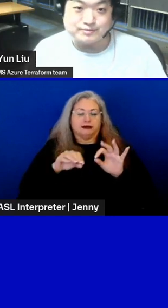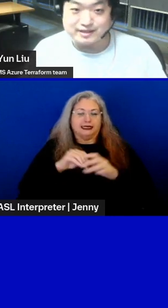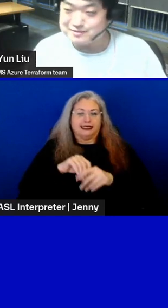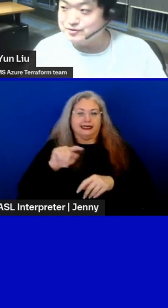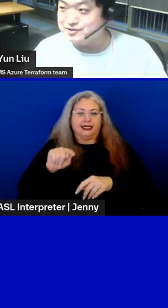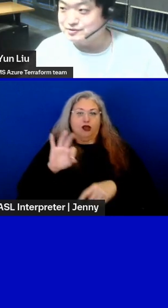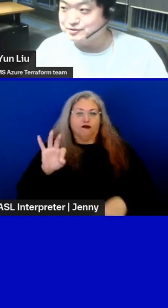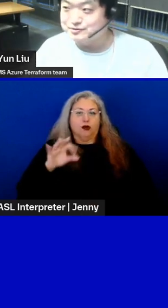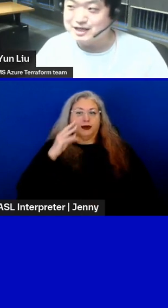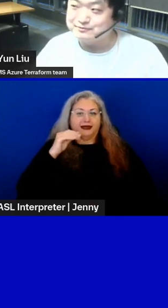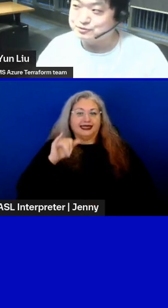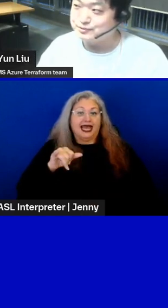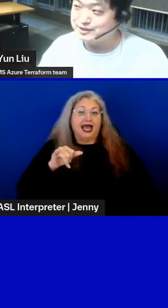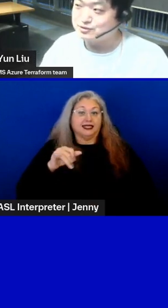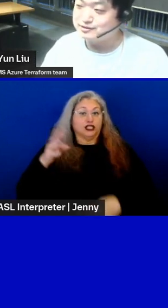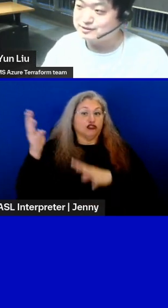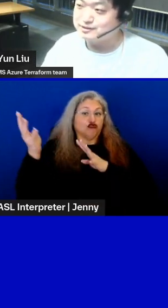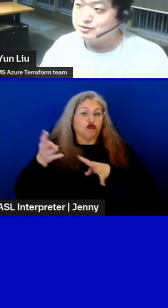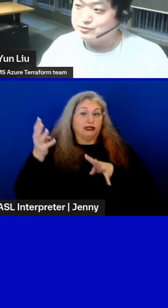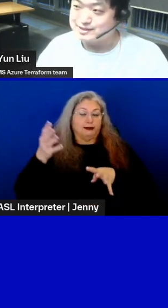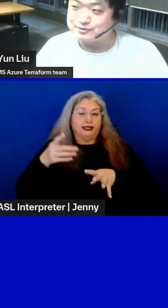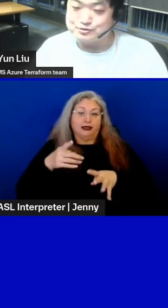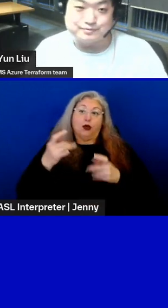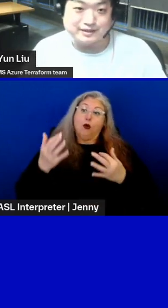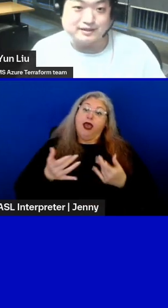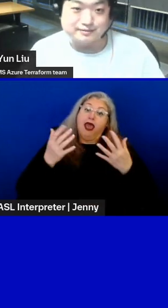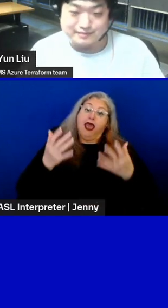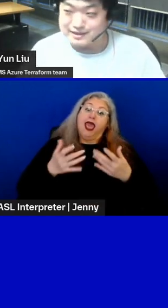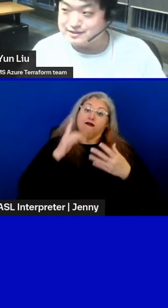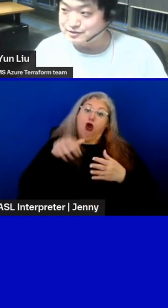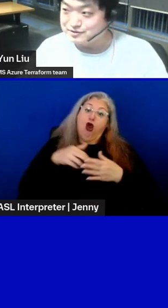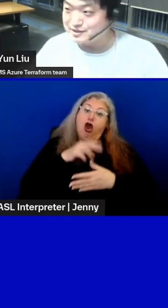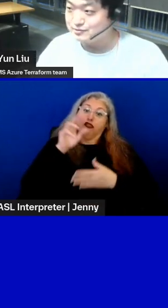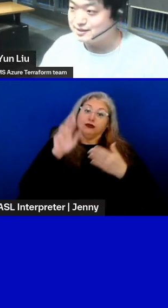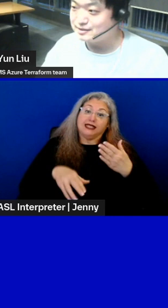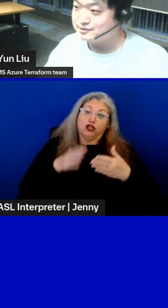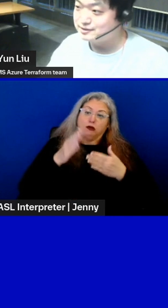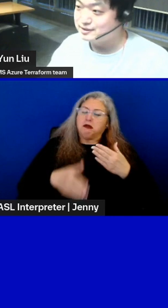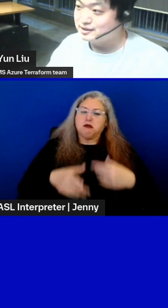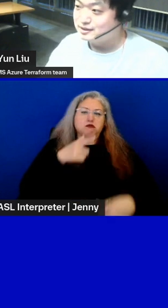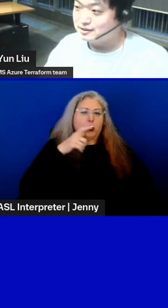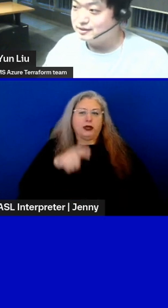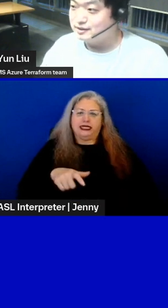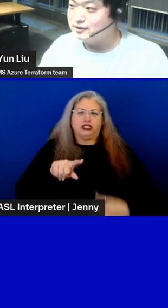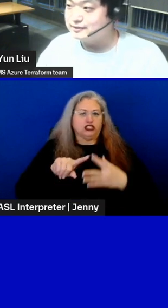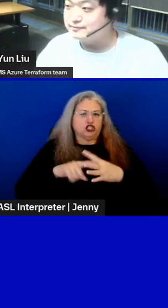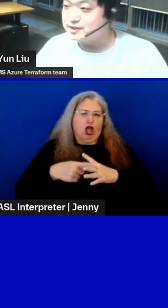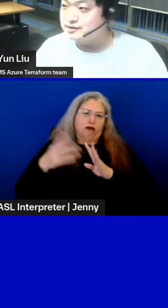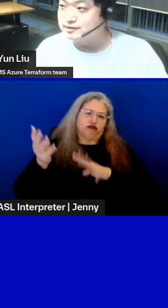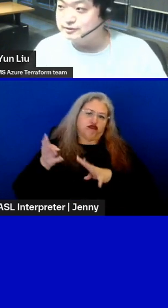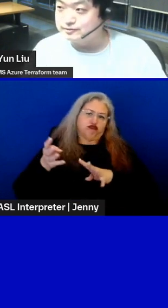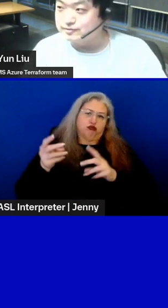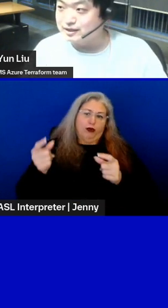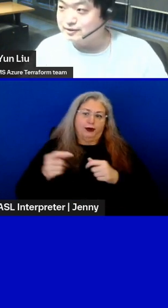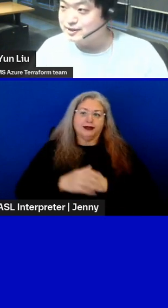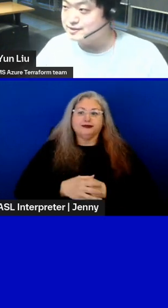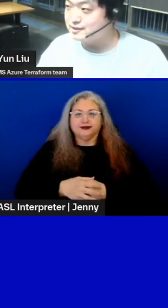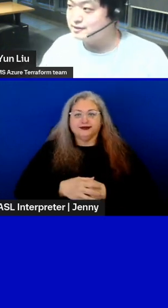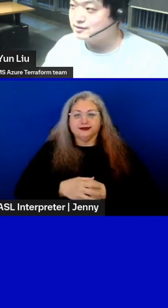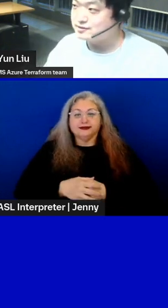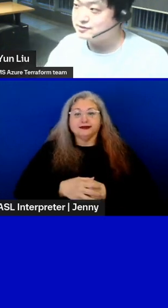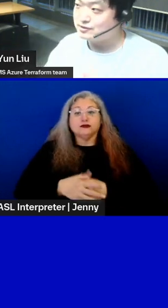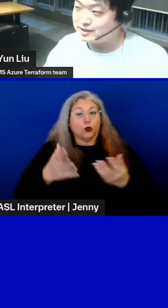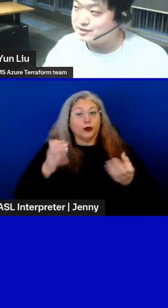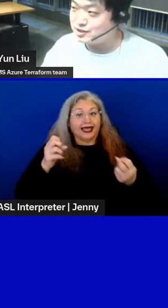is a streaming experience, so you don't have to wait all the result to be complete to see the result. Okay, so you can